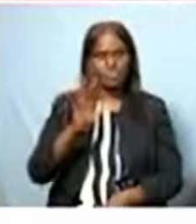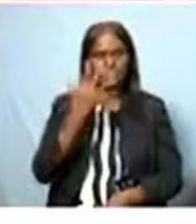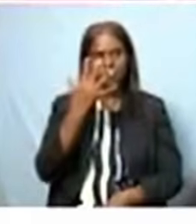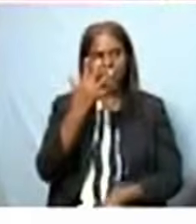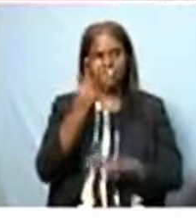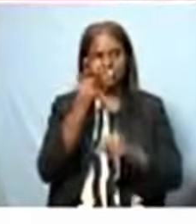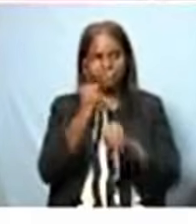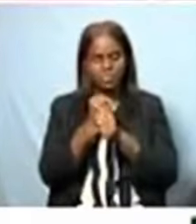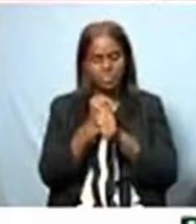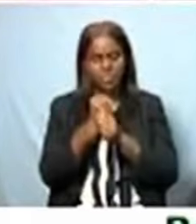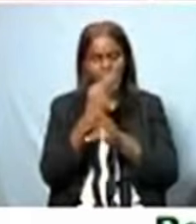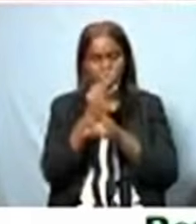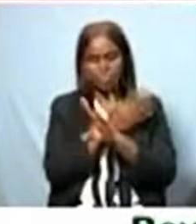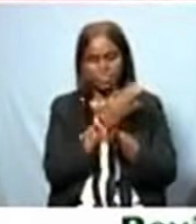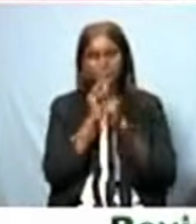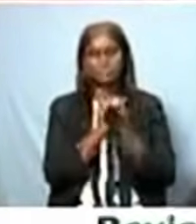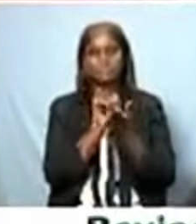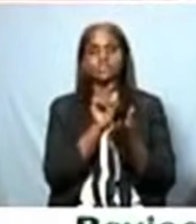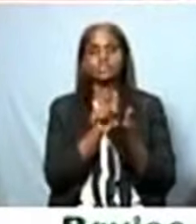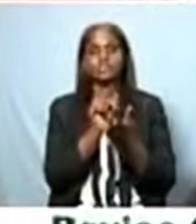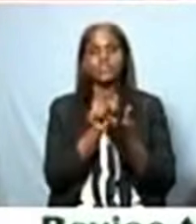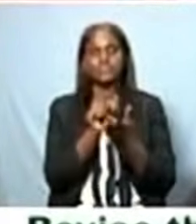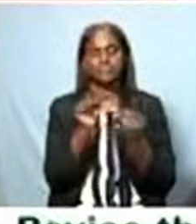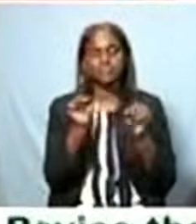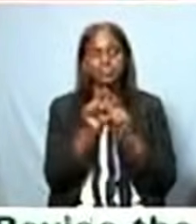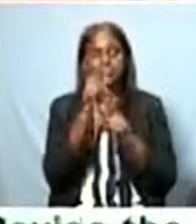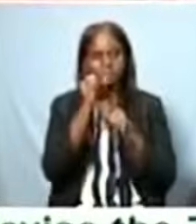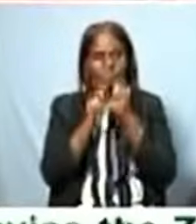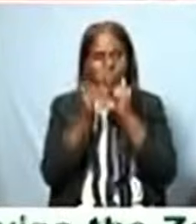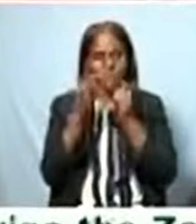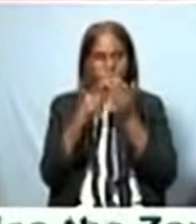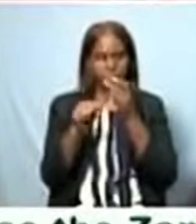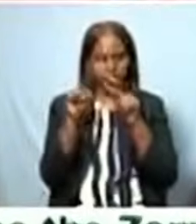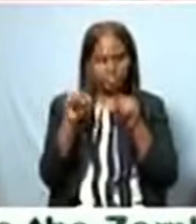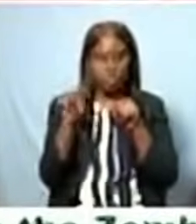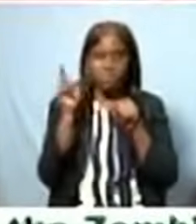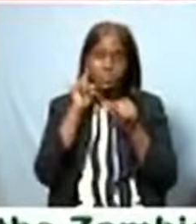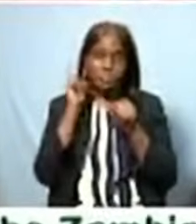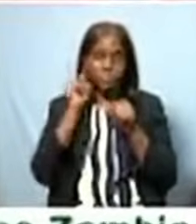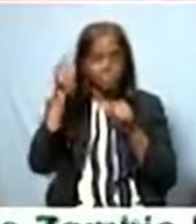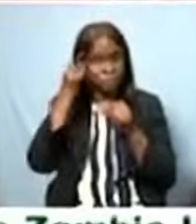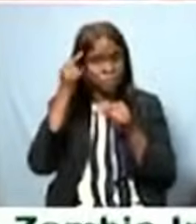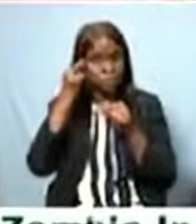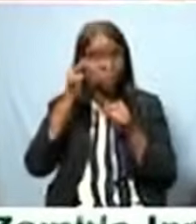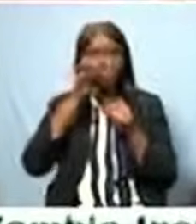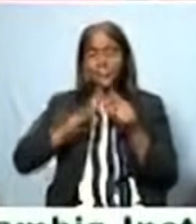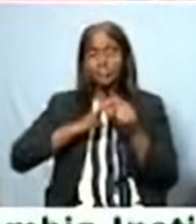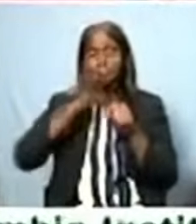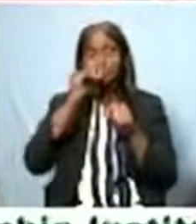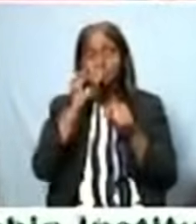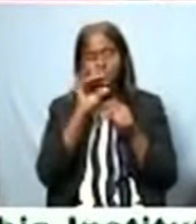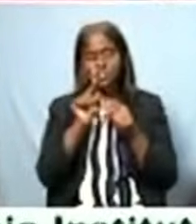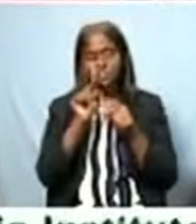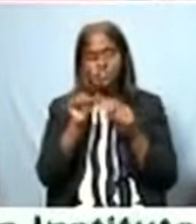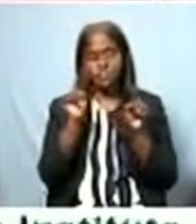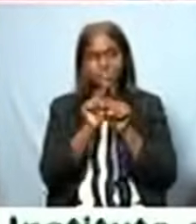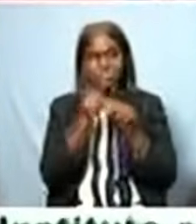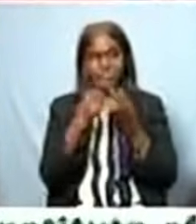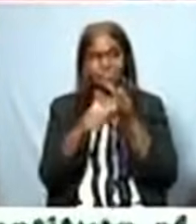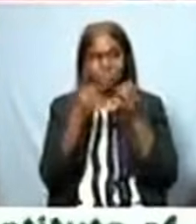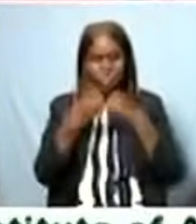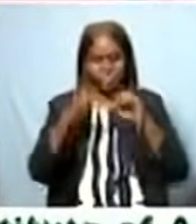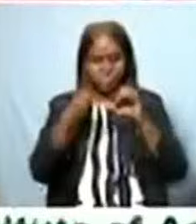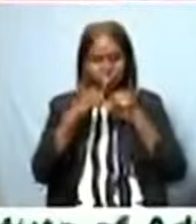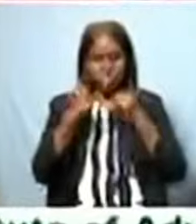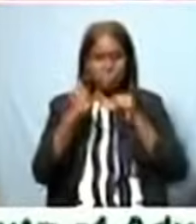years before that. And it is because of this listening government, Madam Speaker, that even